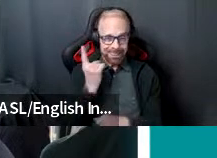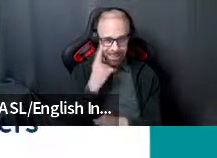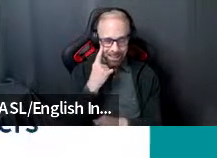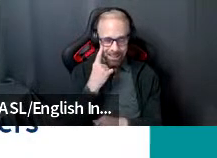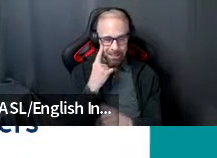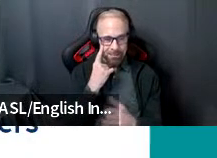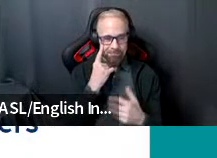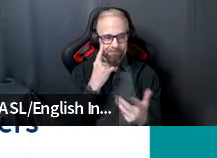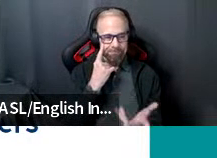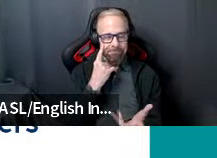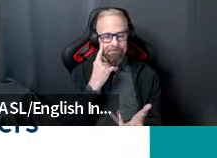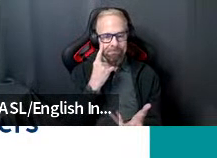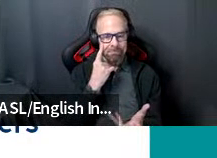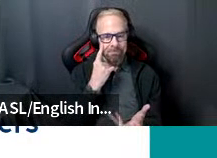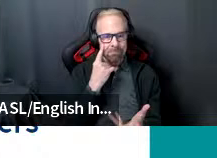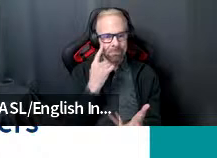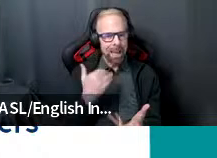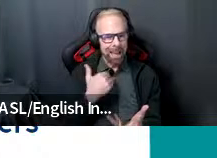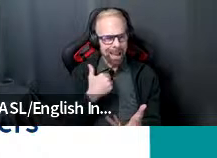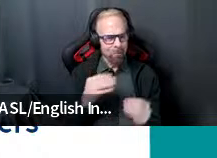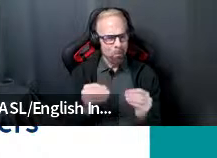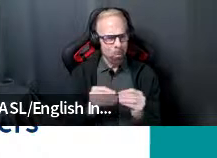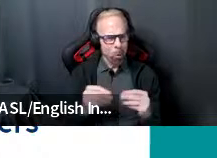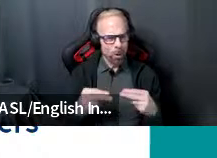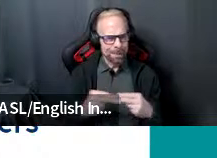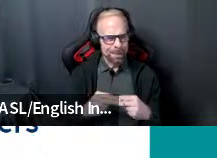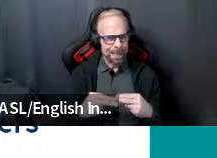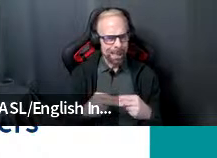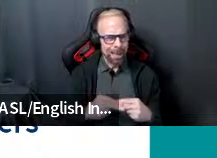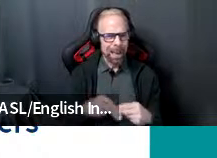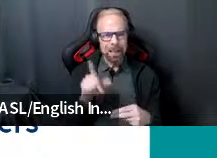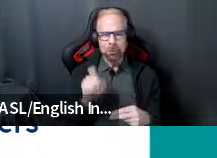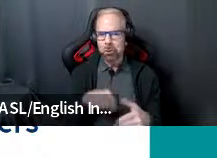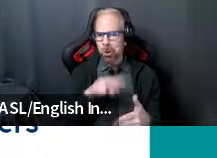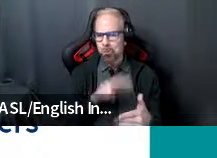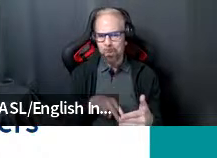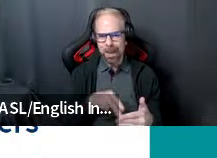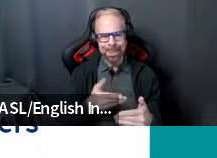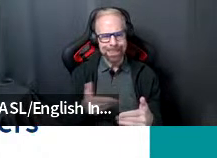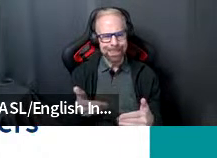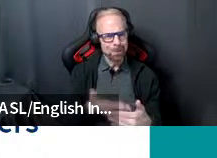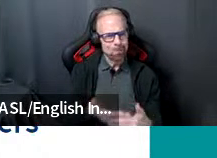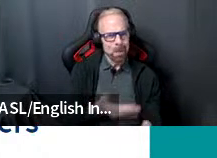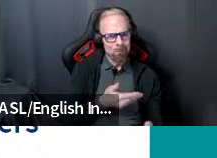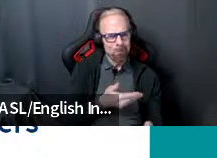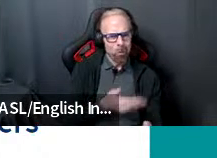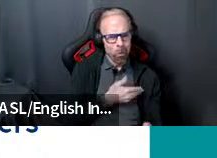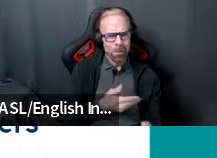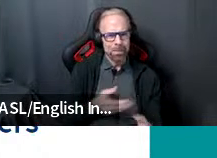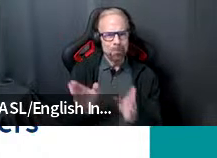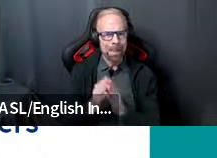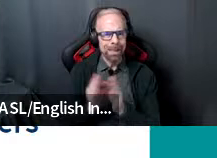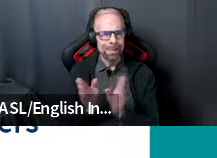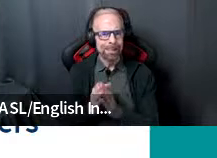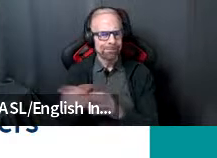I do have more slides. I should read this stuff before the meeting.